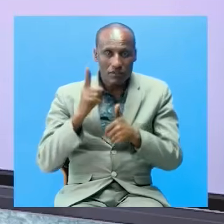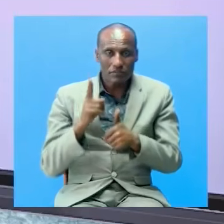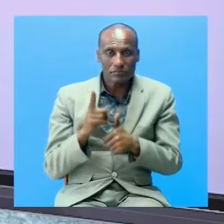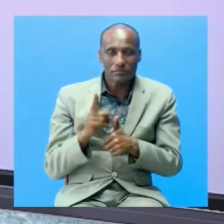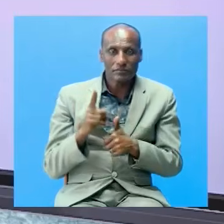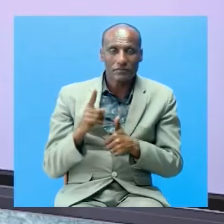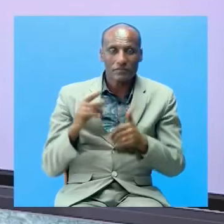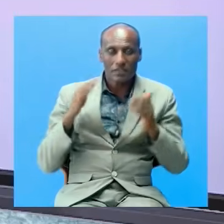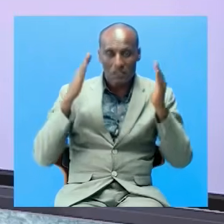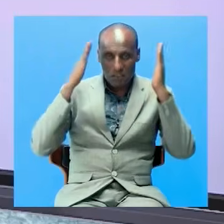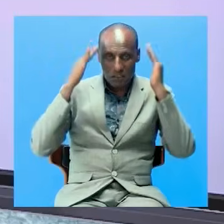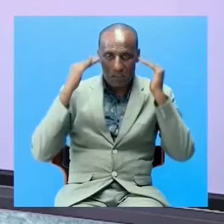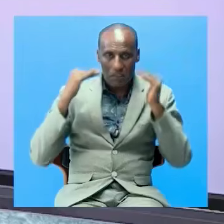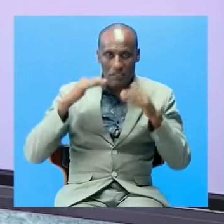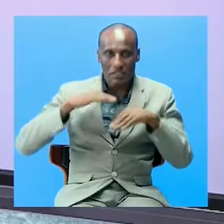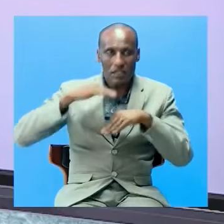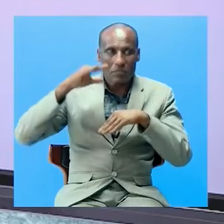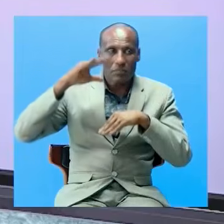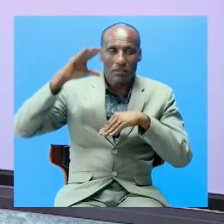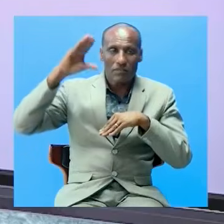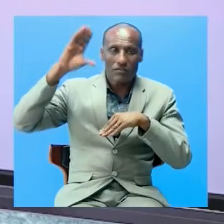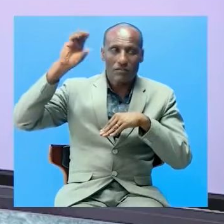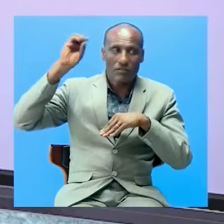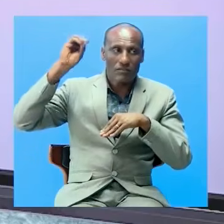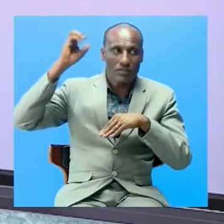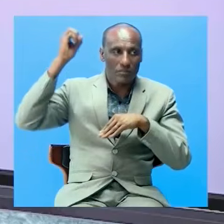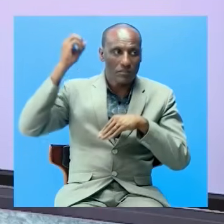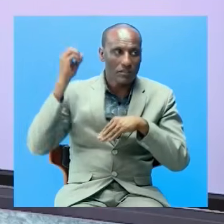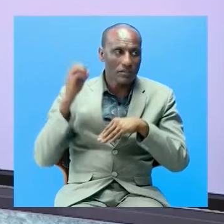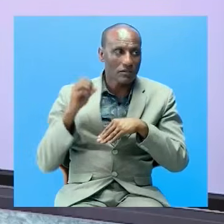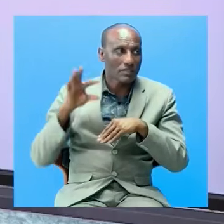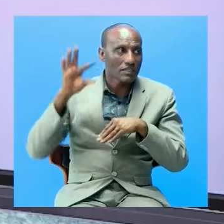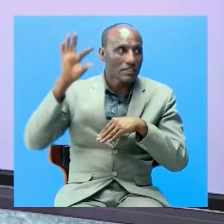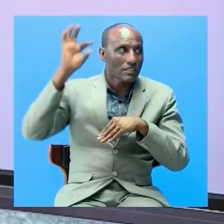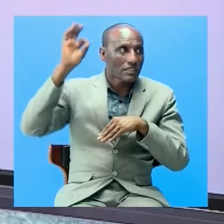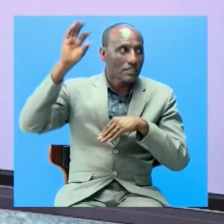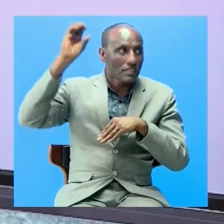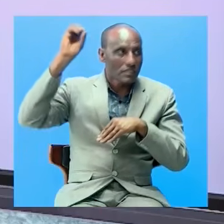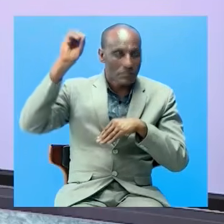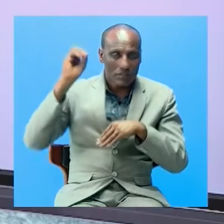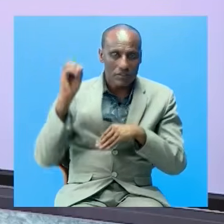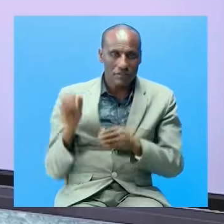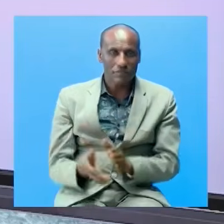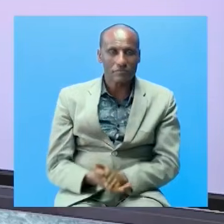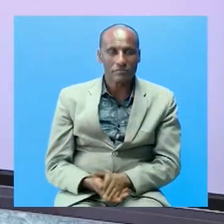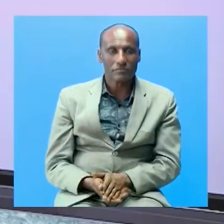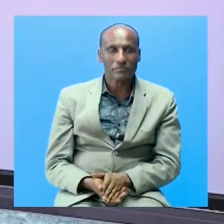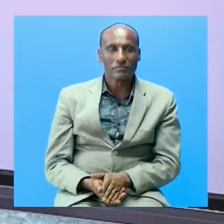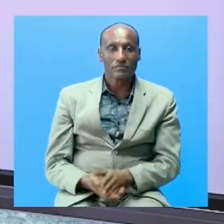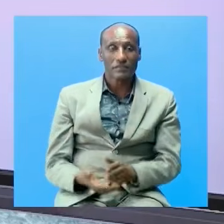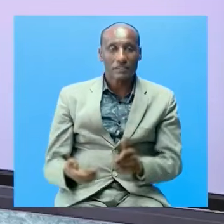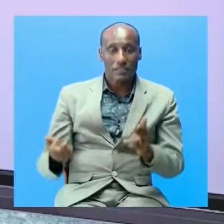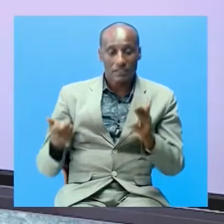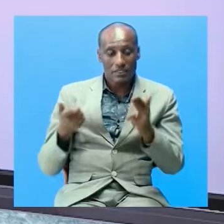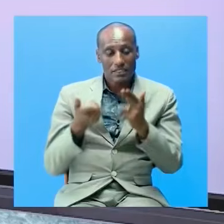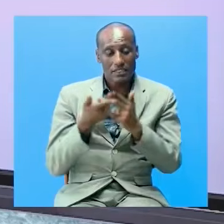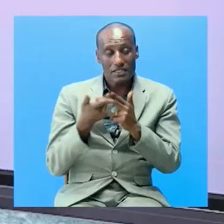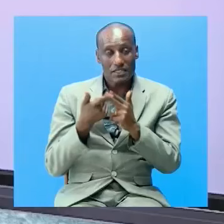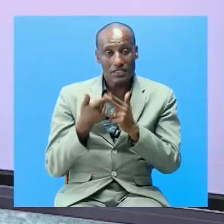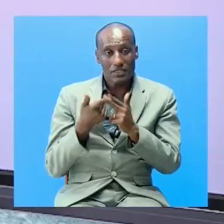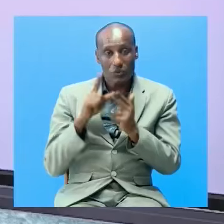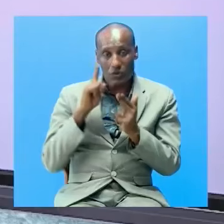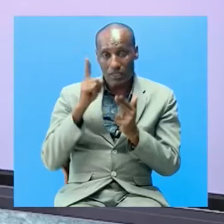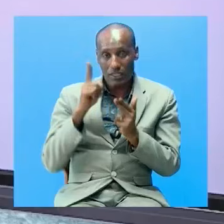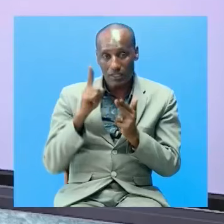a little bit lower than the first one, but the certainty rate is above 50, which is